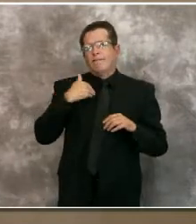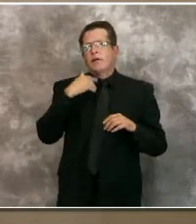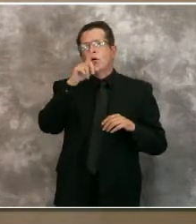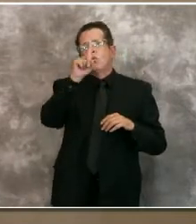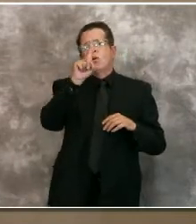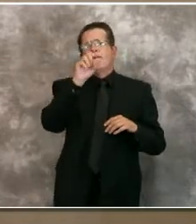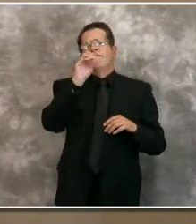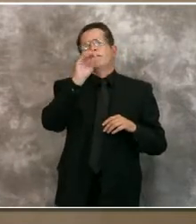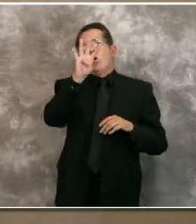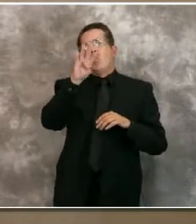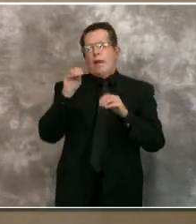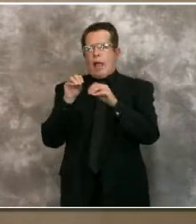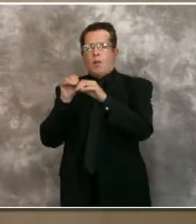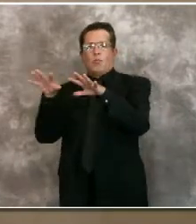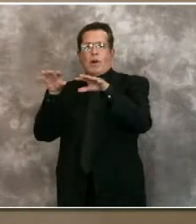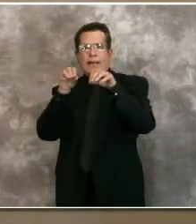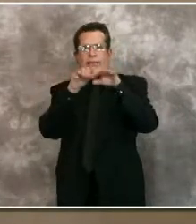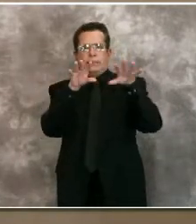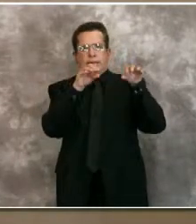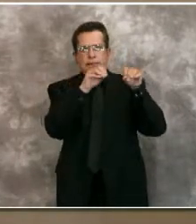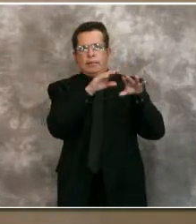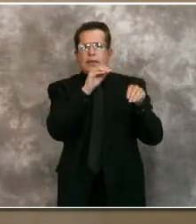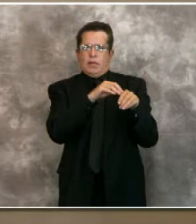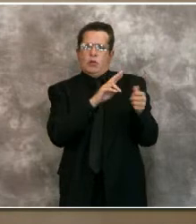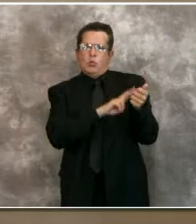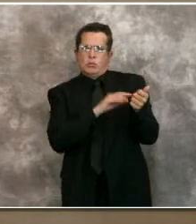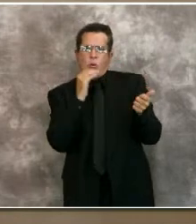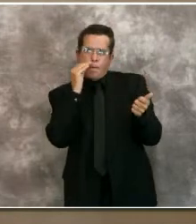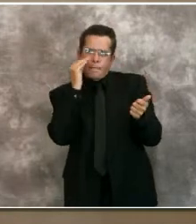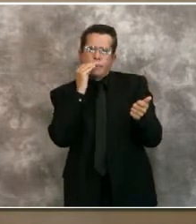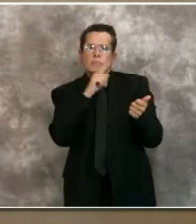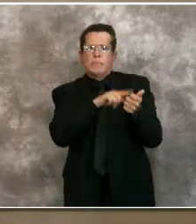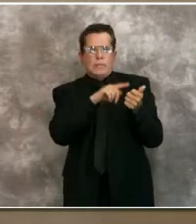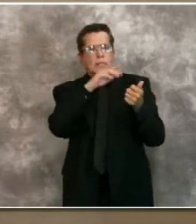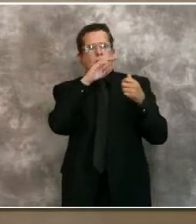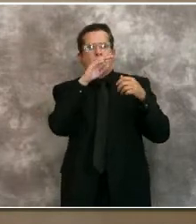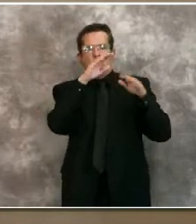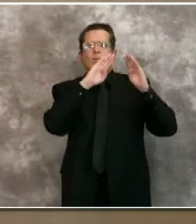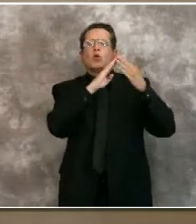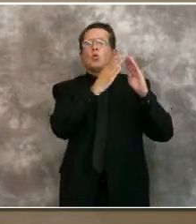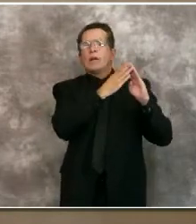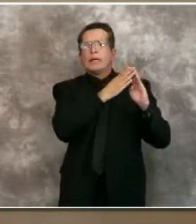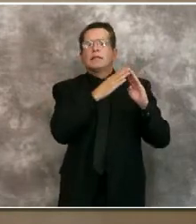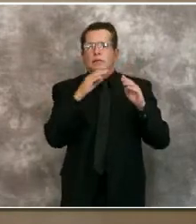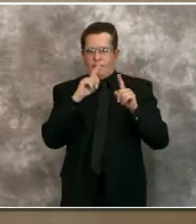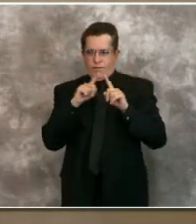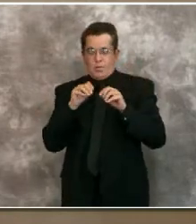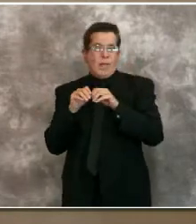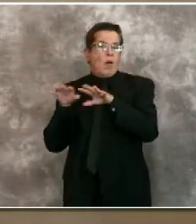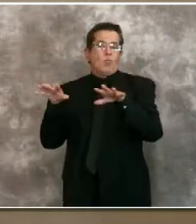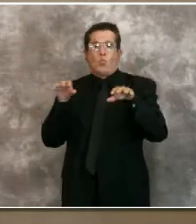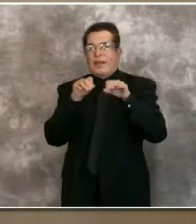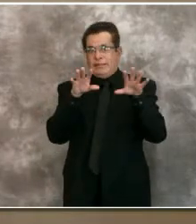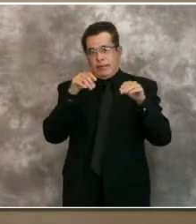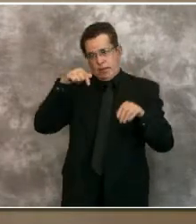104 outbreaks in congregate settings and in community settings. And as a reminder,